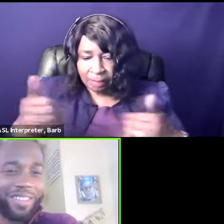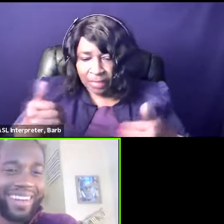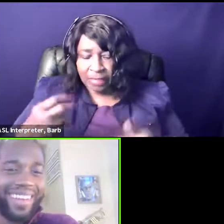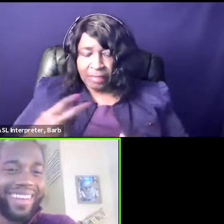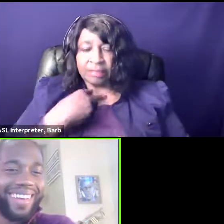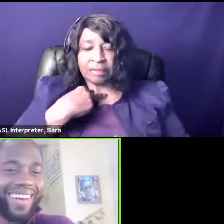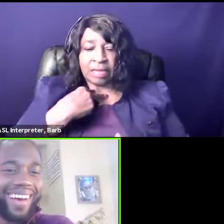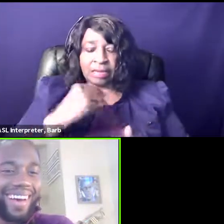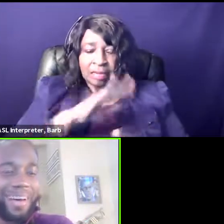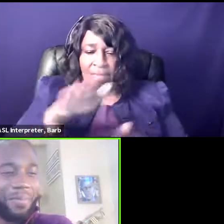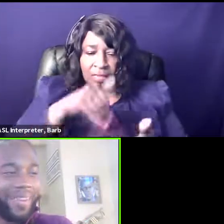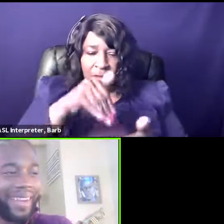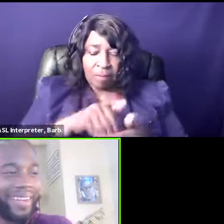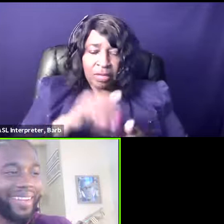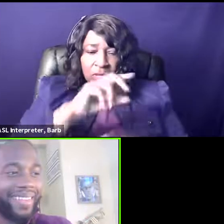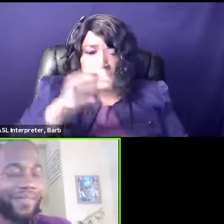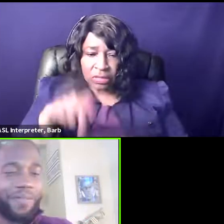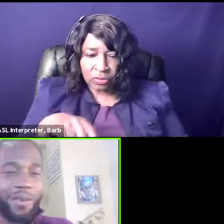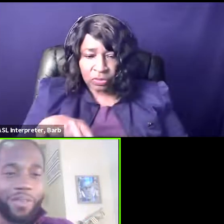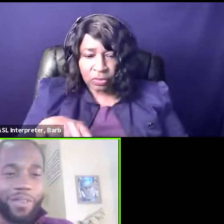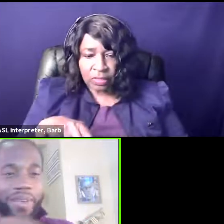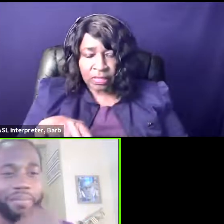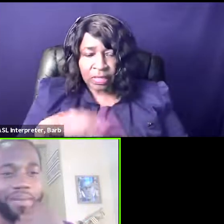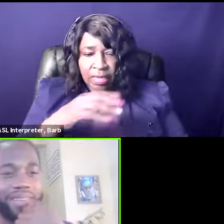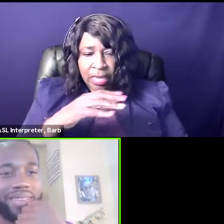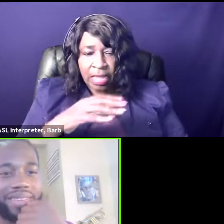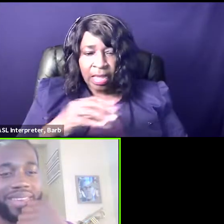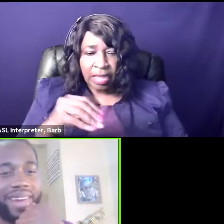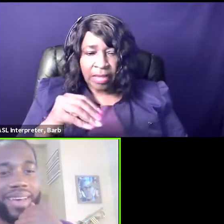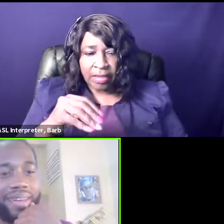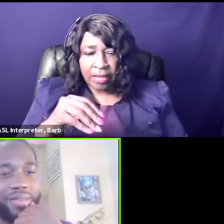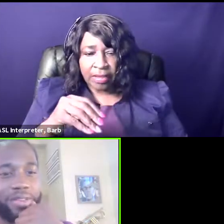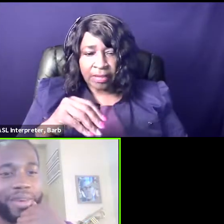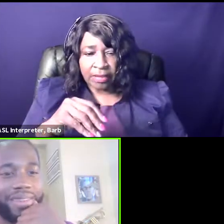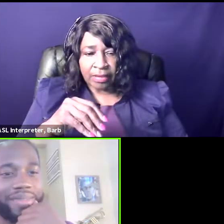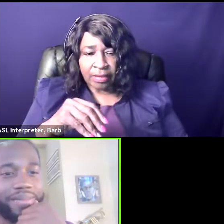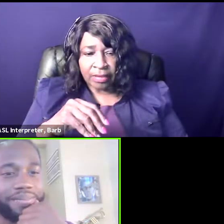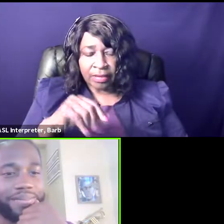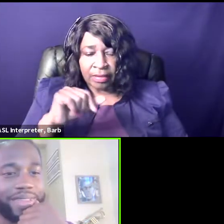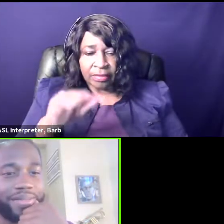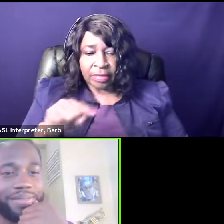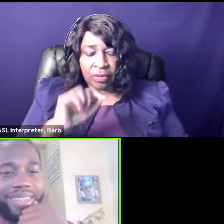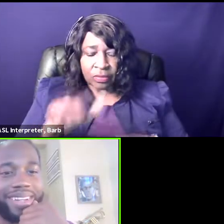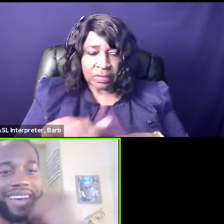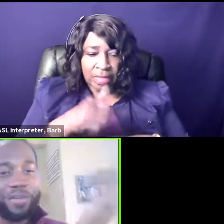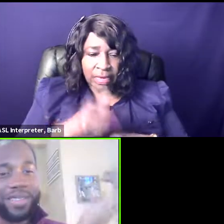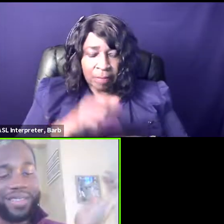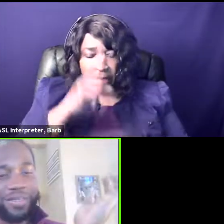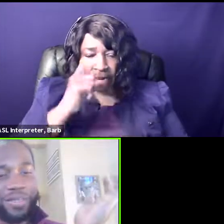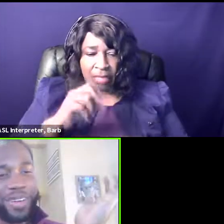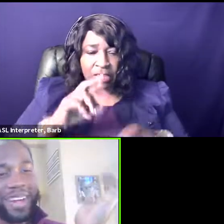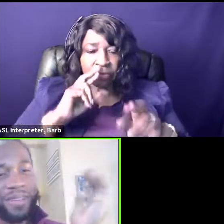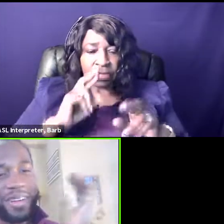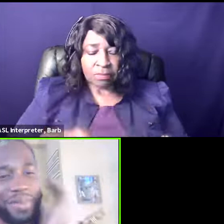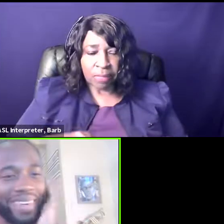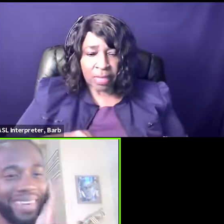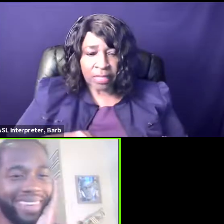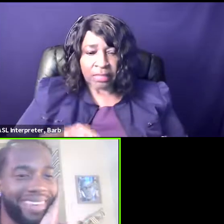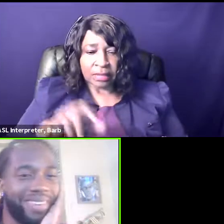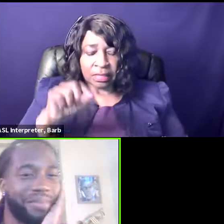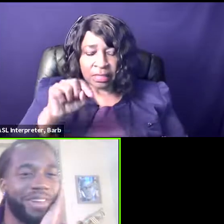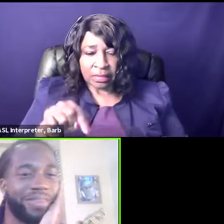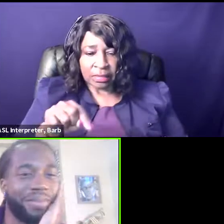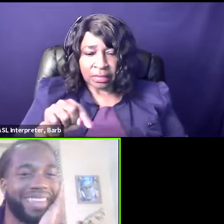of Detroit, right, and formed, right, basically just kind of out of a response of the Dodge brothers and Ford not wanting to